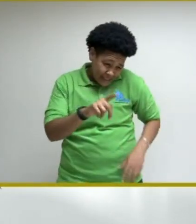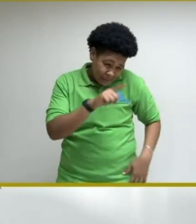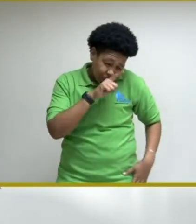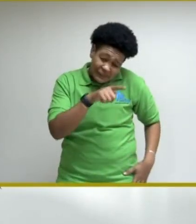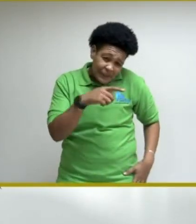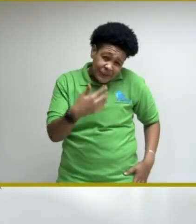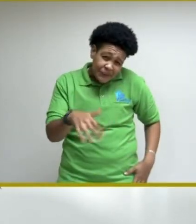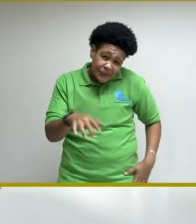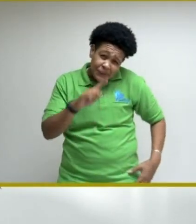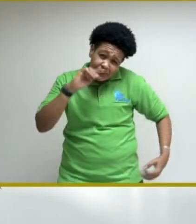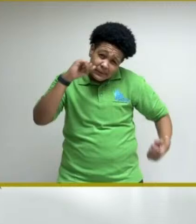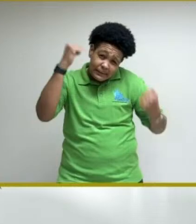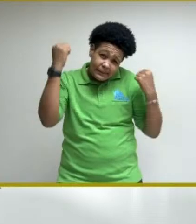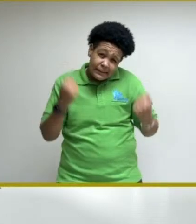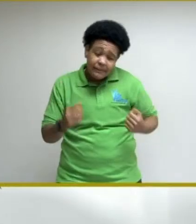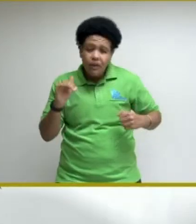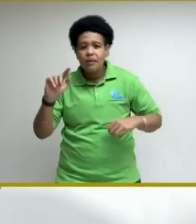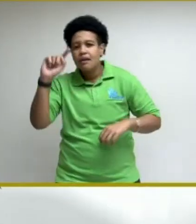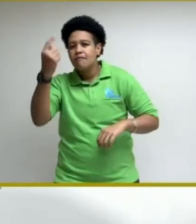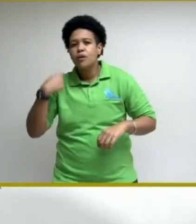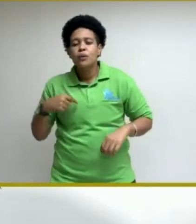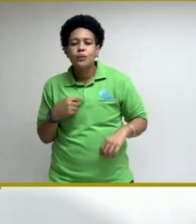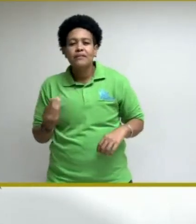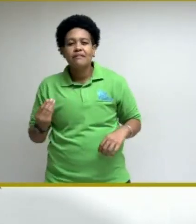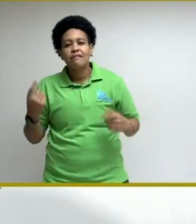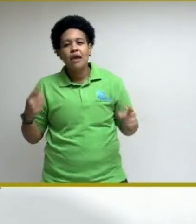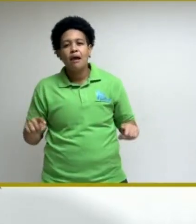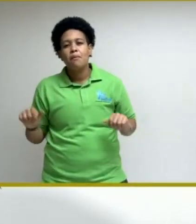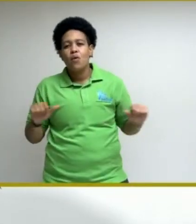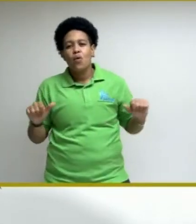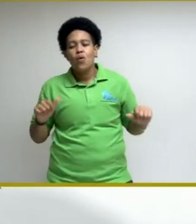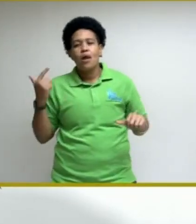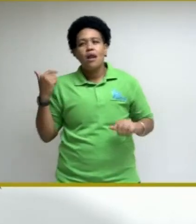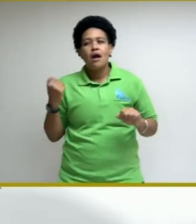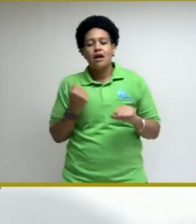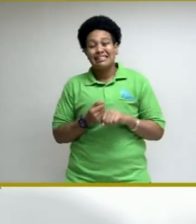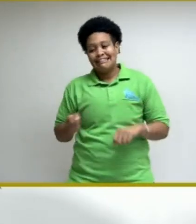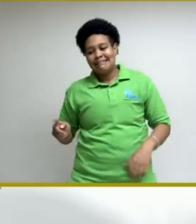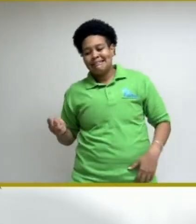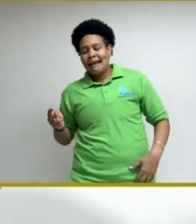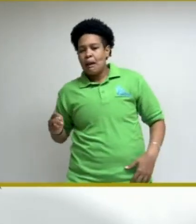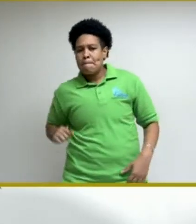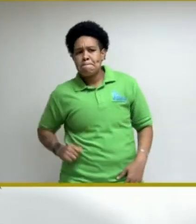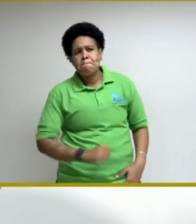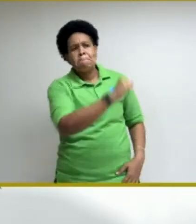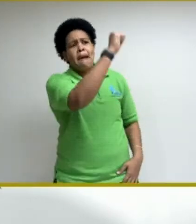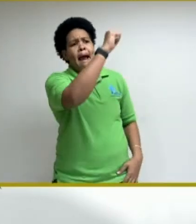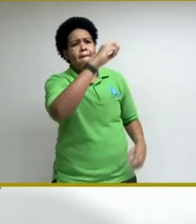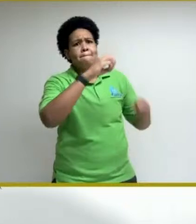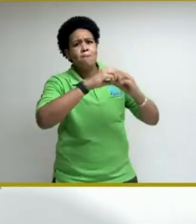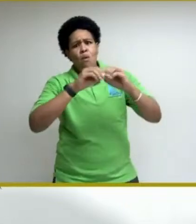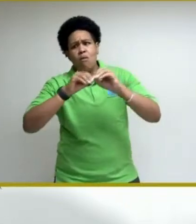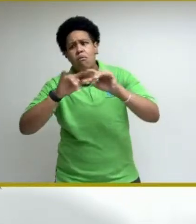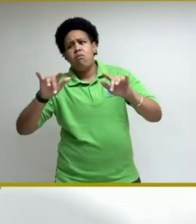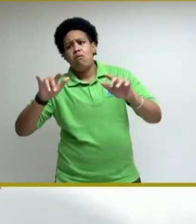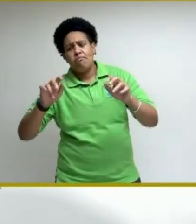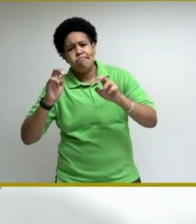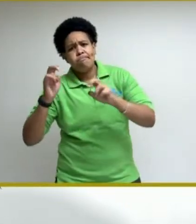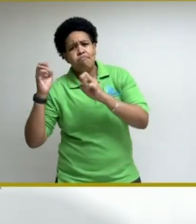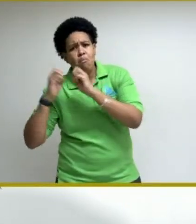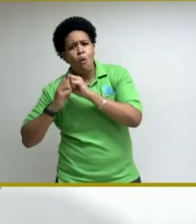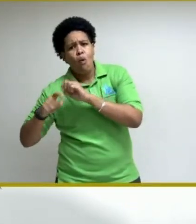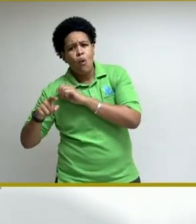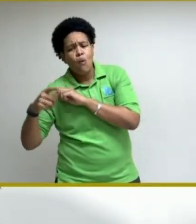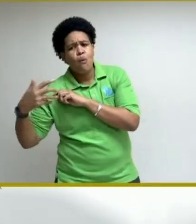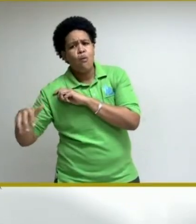more severe than the first one we went through last year. And I want to just outline, and the CMO is going to be